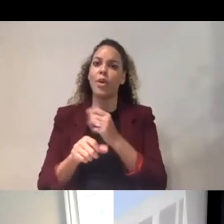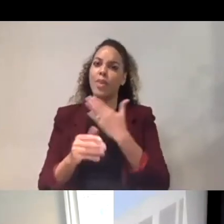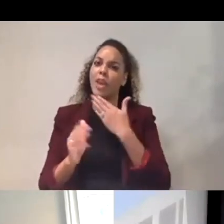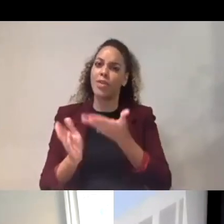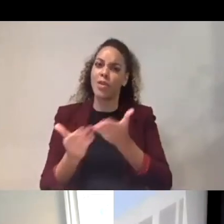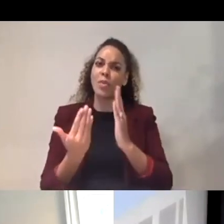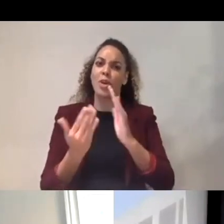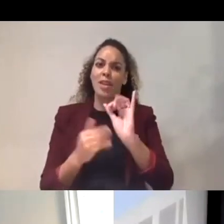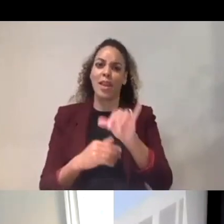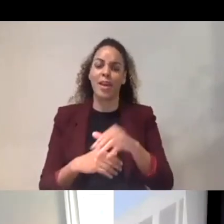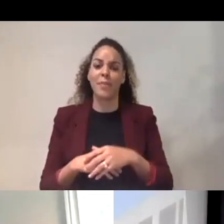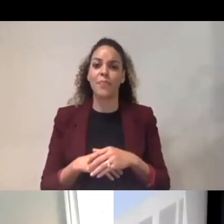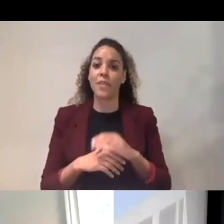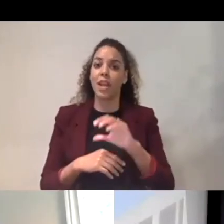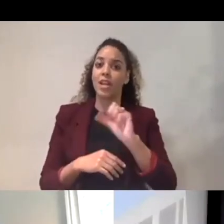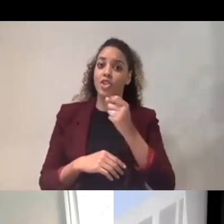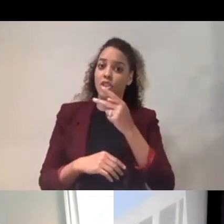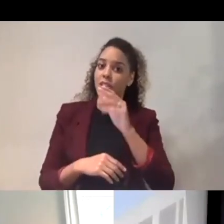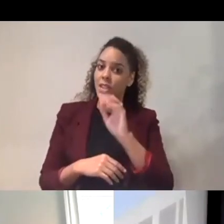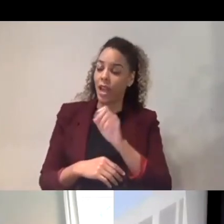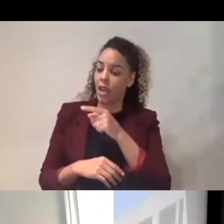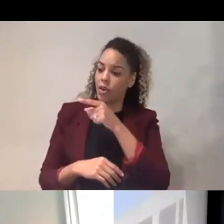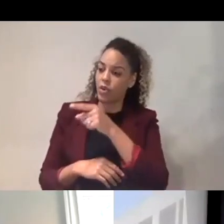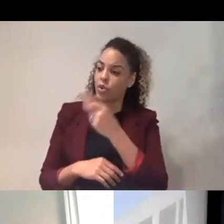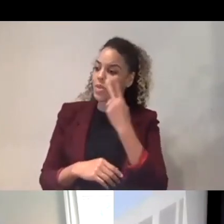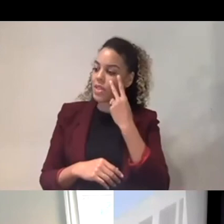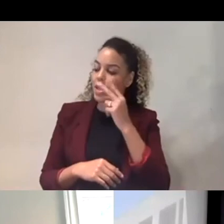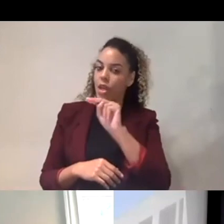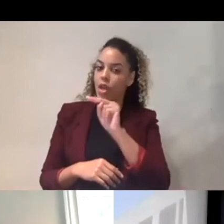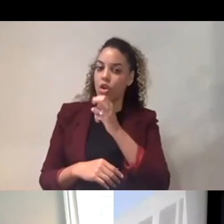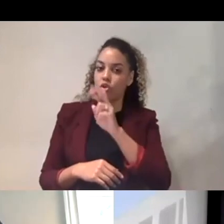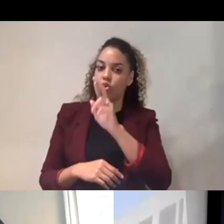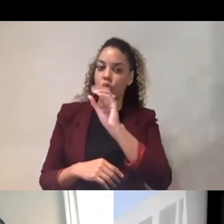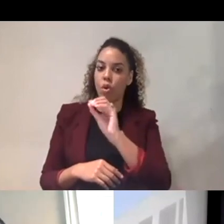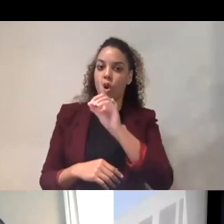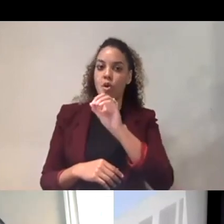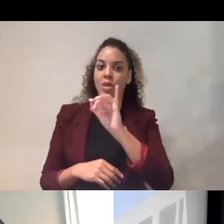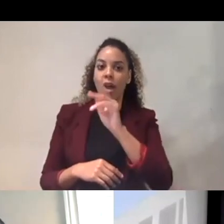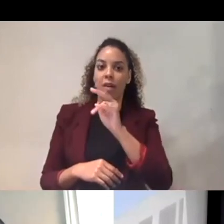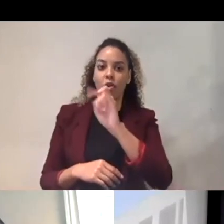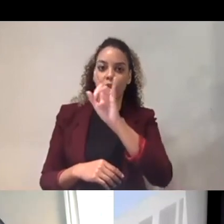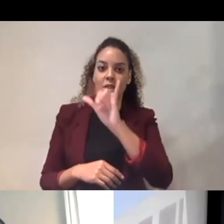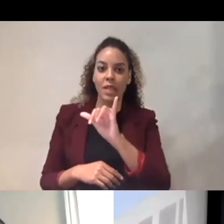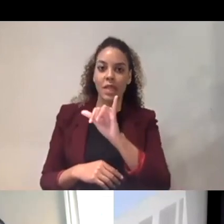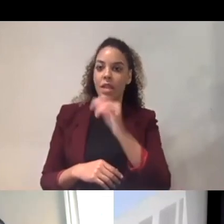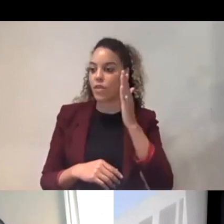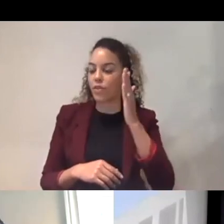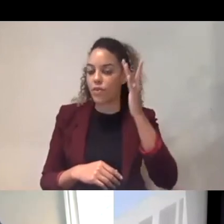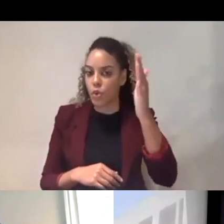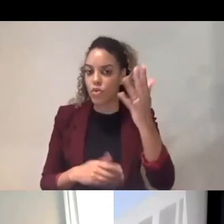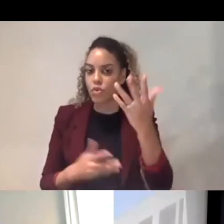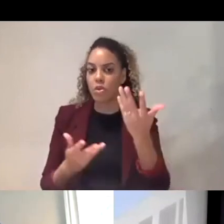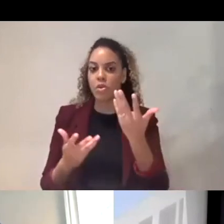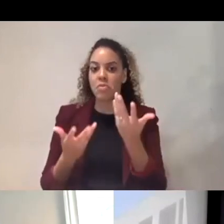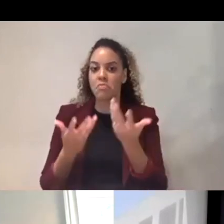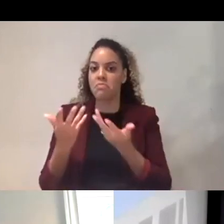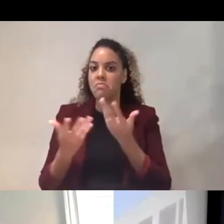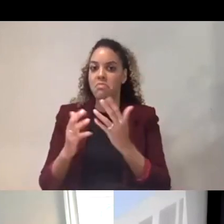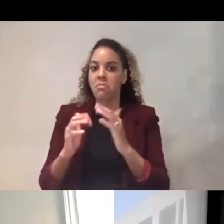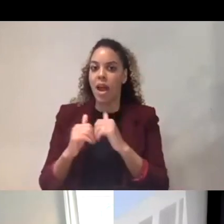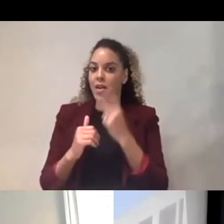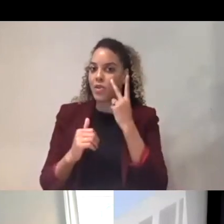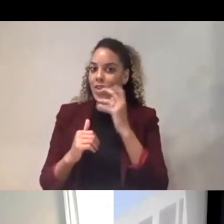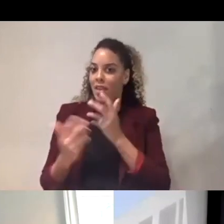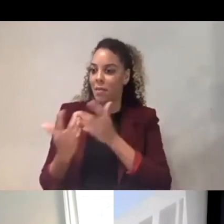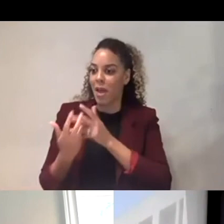say, Shane, how do you, where do you see neurodiversity in the future, and what issues do you see or in that your own work? Sure. So kind